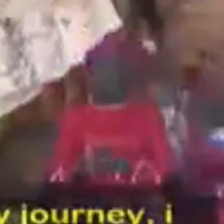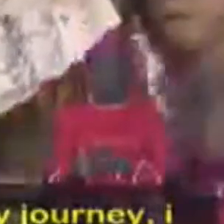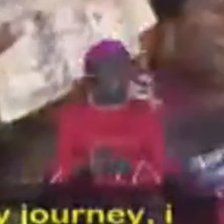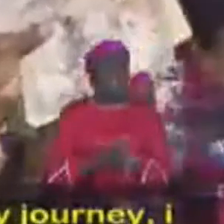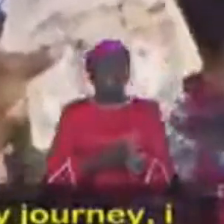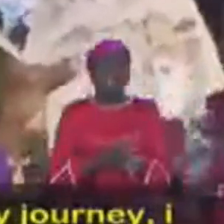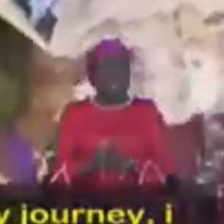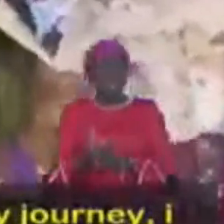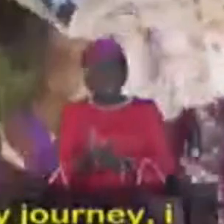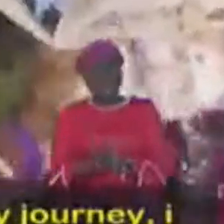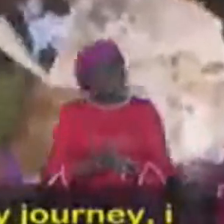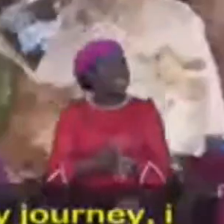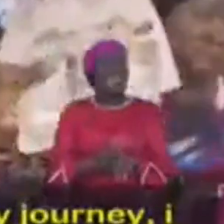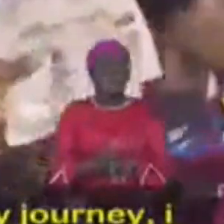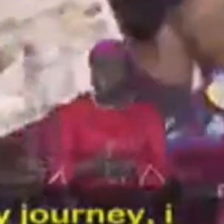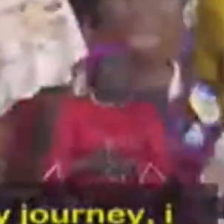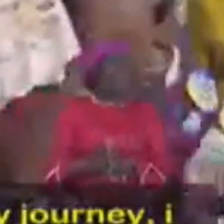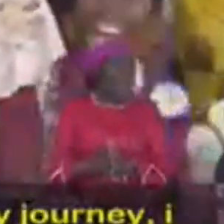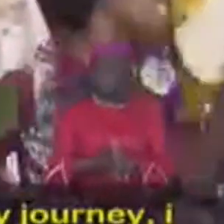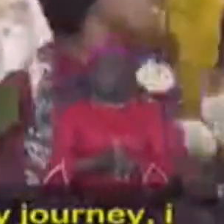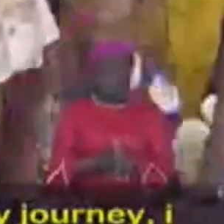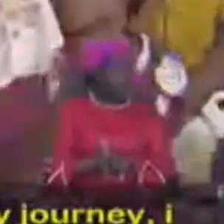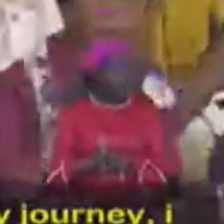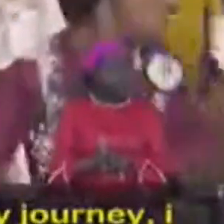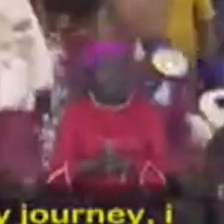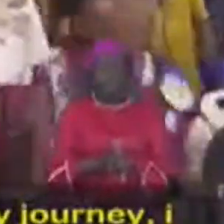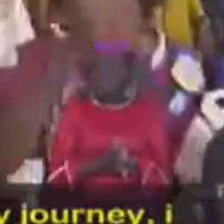Thank you, Jesus.